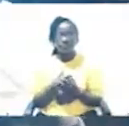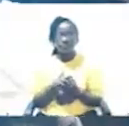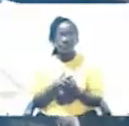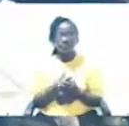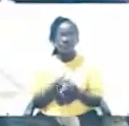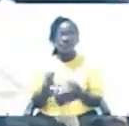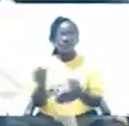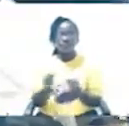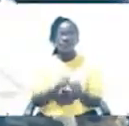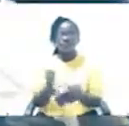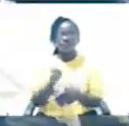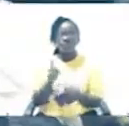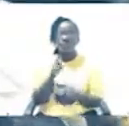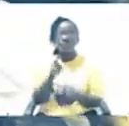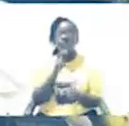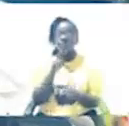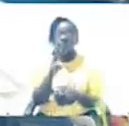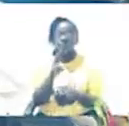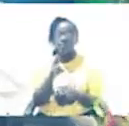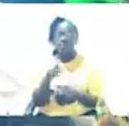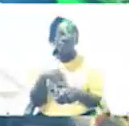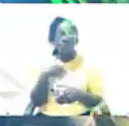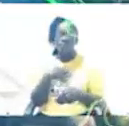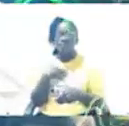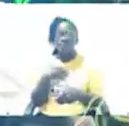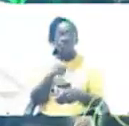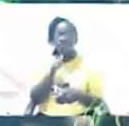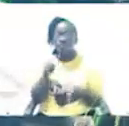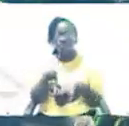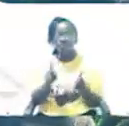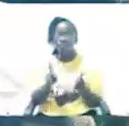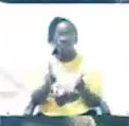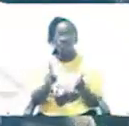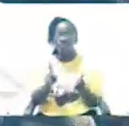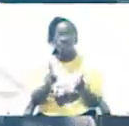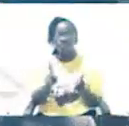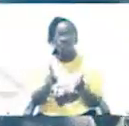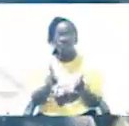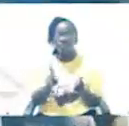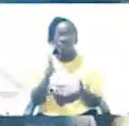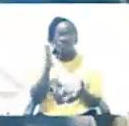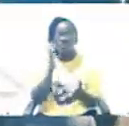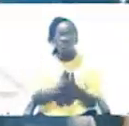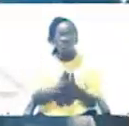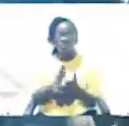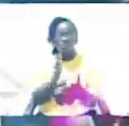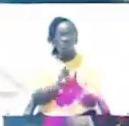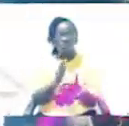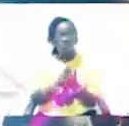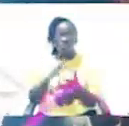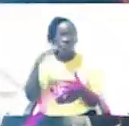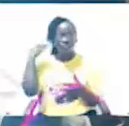Everywhere you are, don't let anybody distract you. If you are walking about, stop on your track.